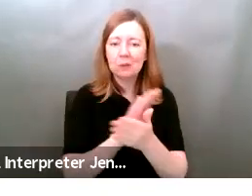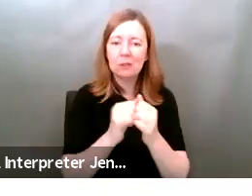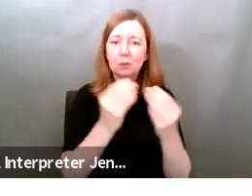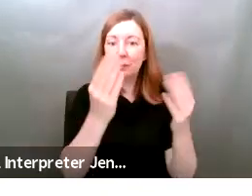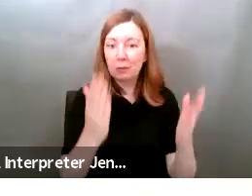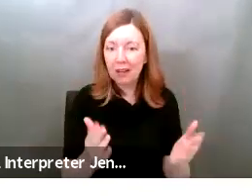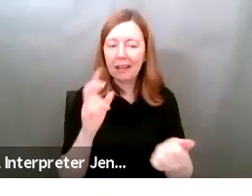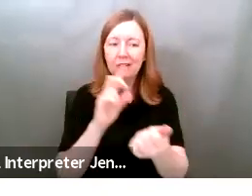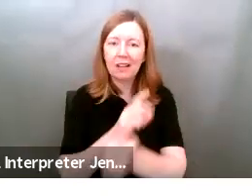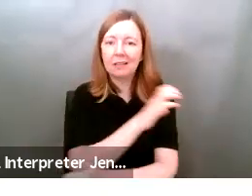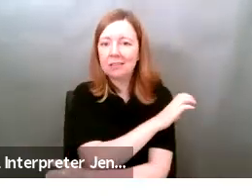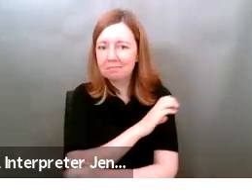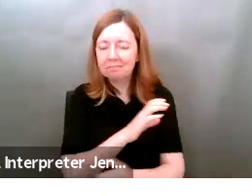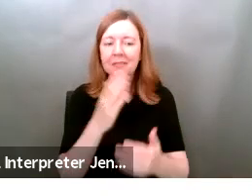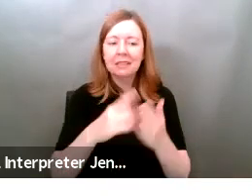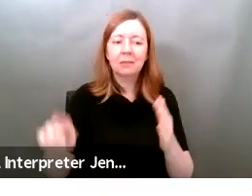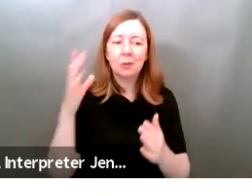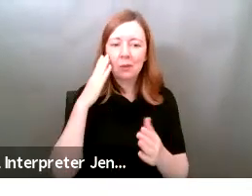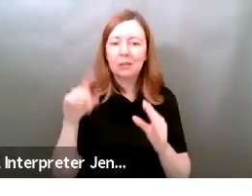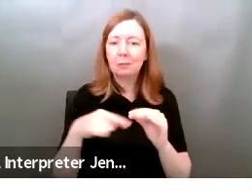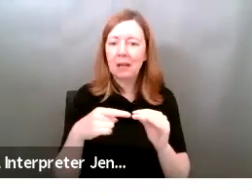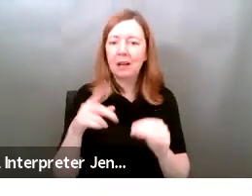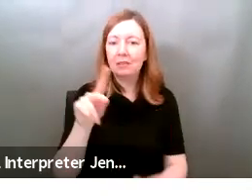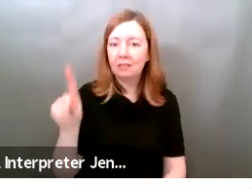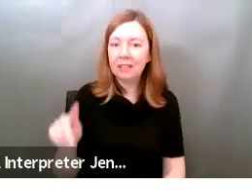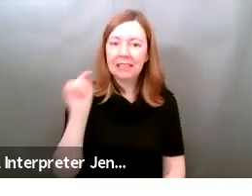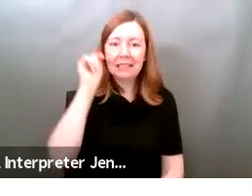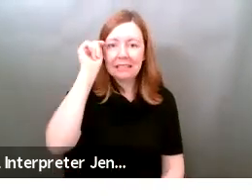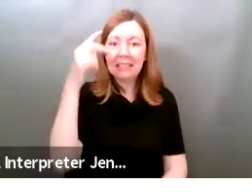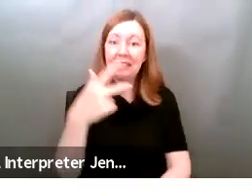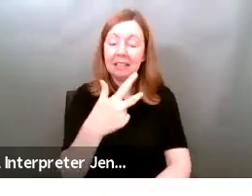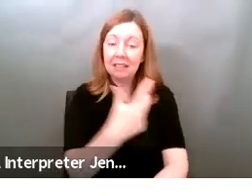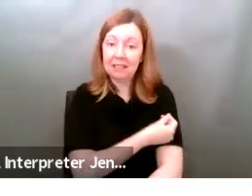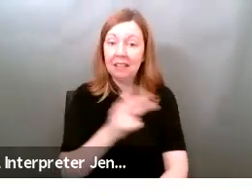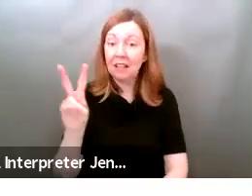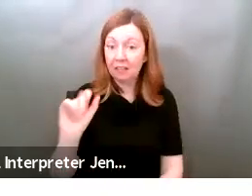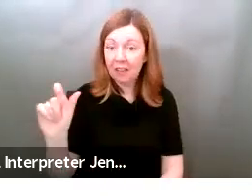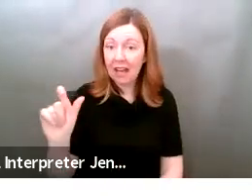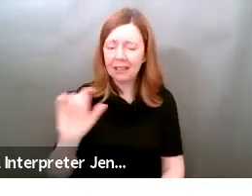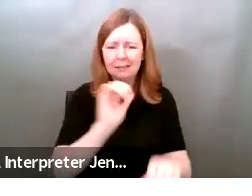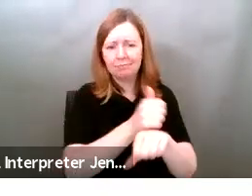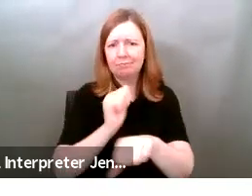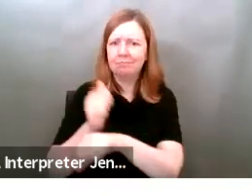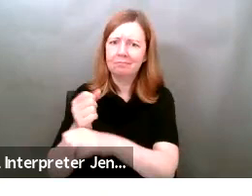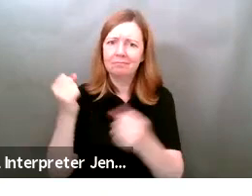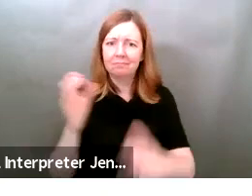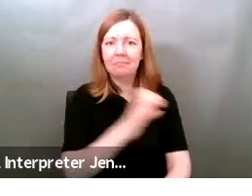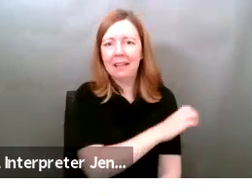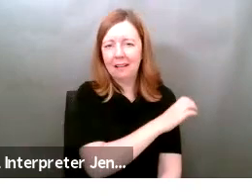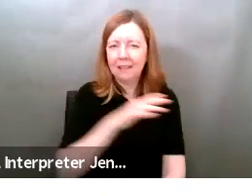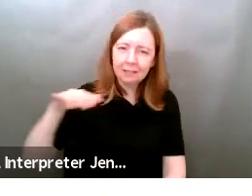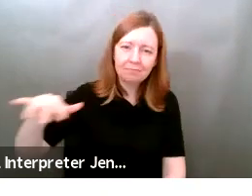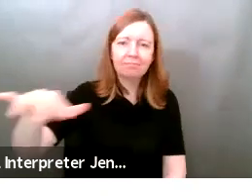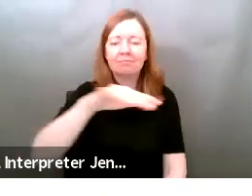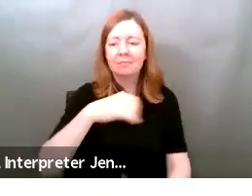And some of you might have heard about a program called Philly Teen Vax, which is kind of setting up all sorts of vaccine clinics across the city to